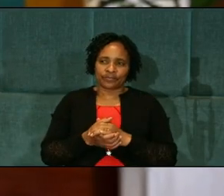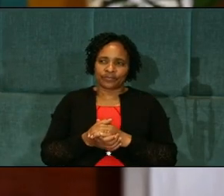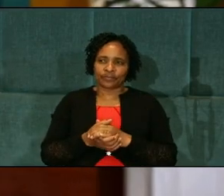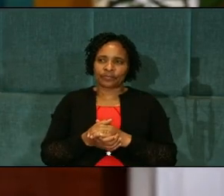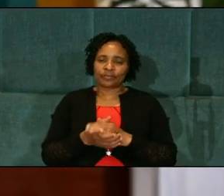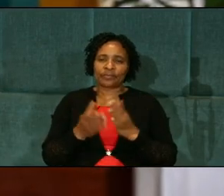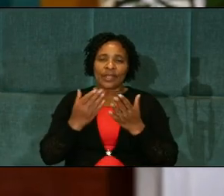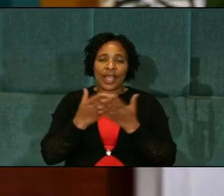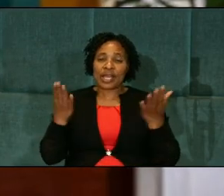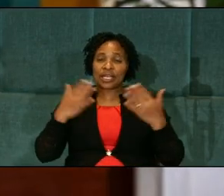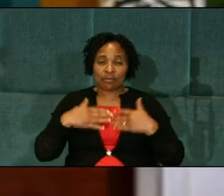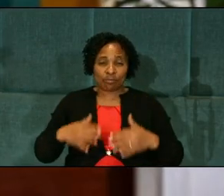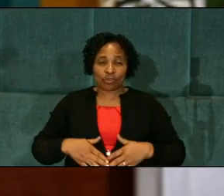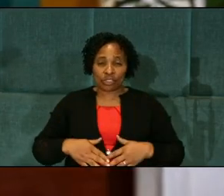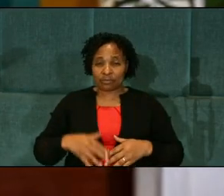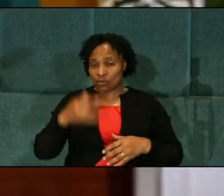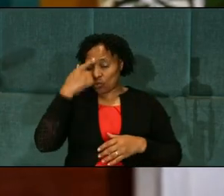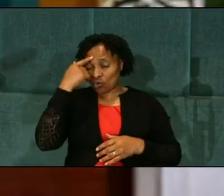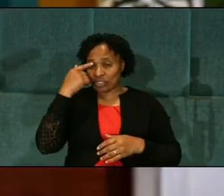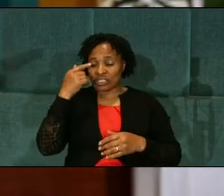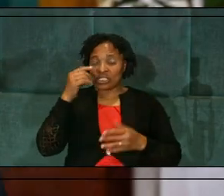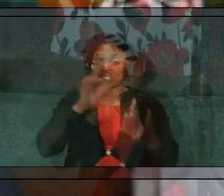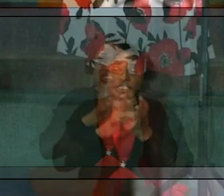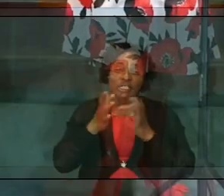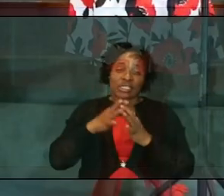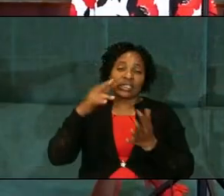Is there anybody sing that song?